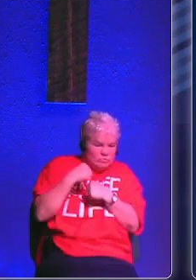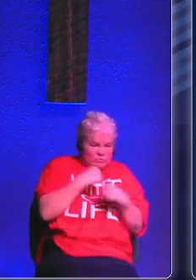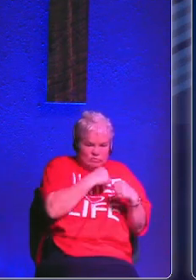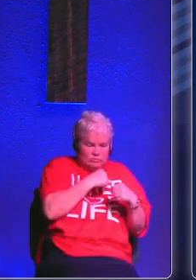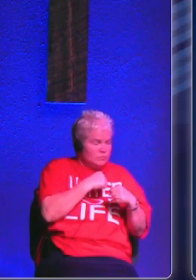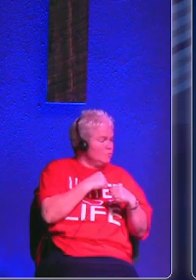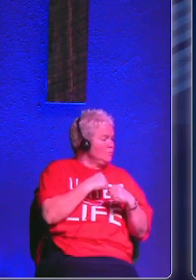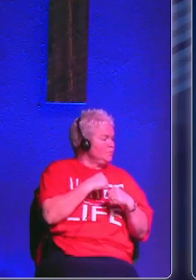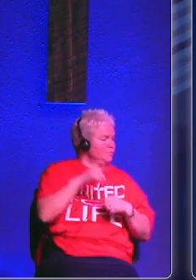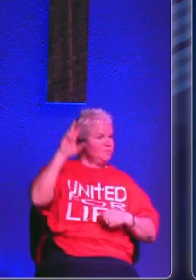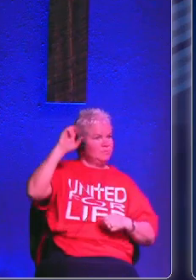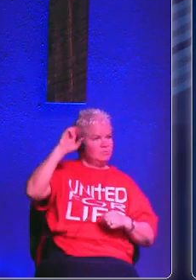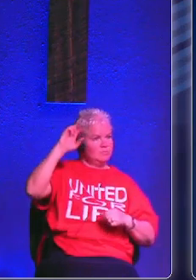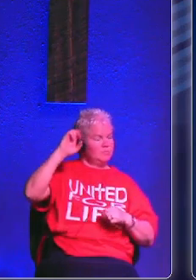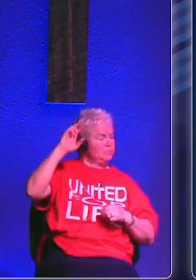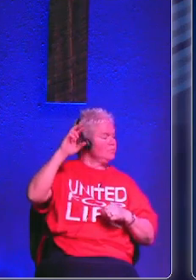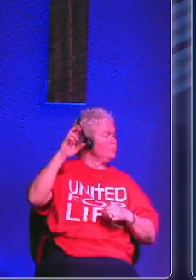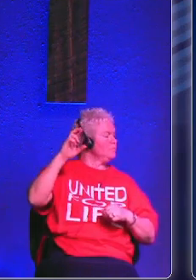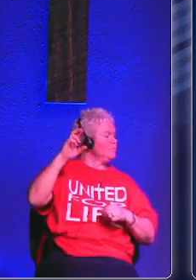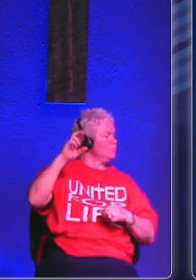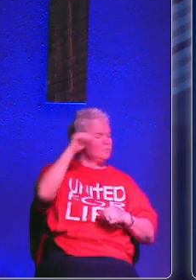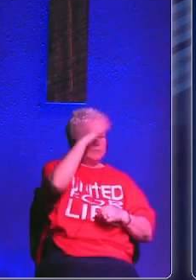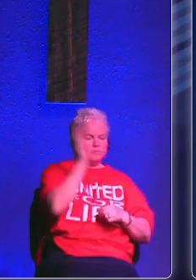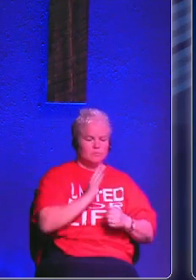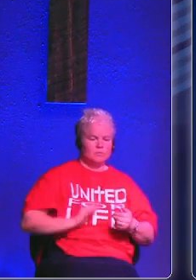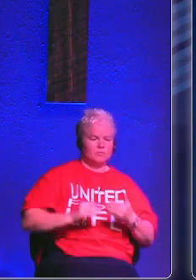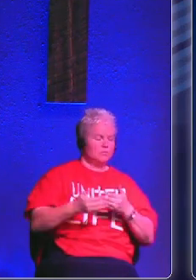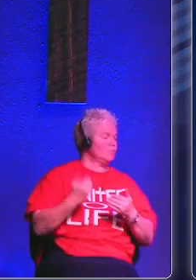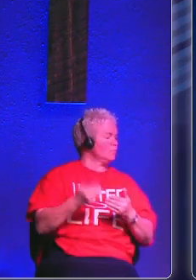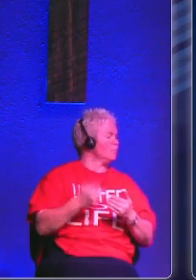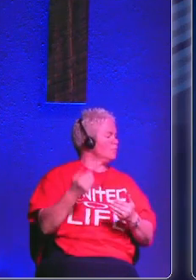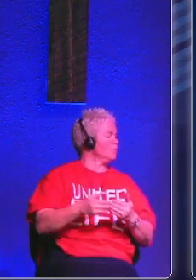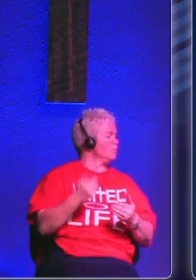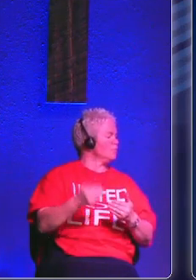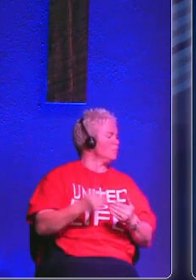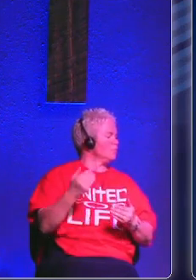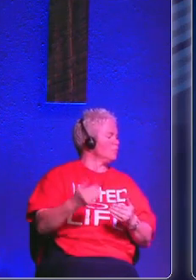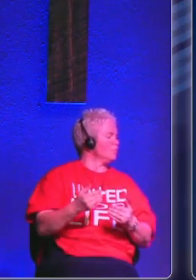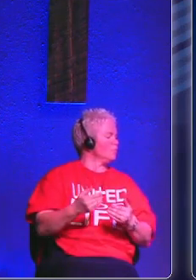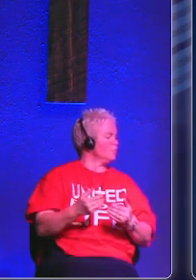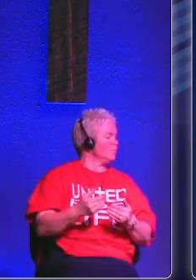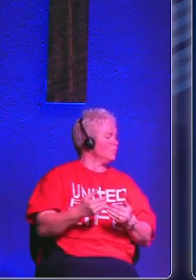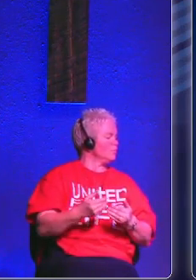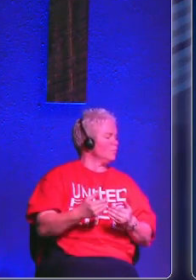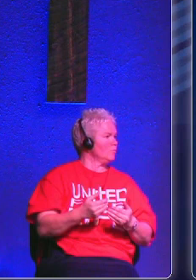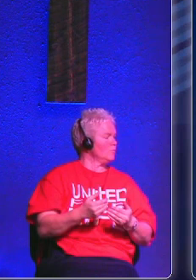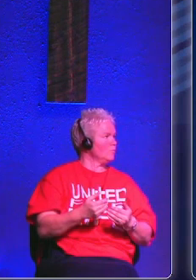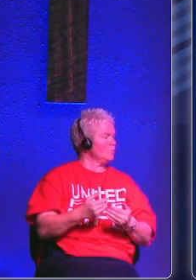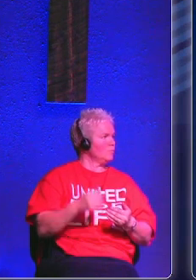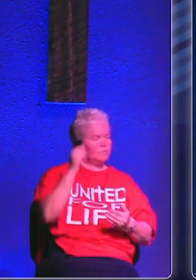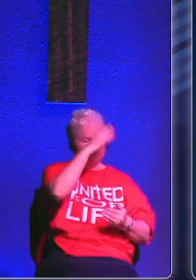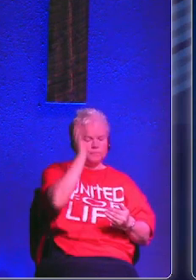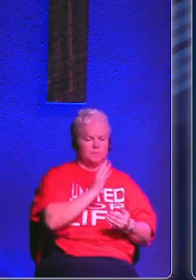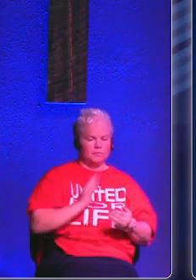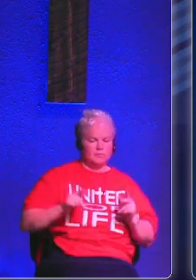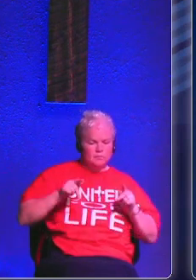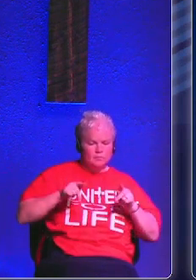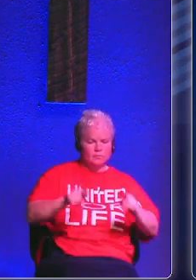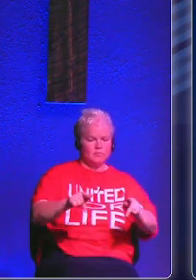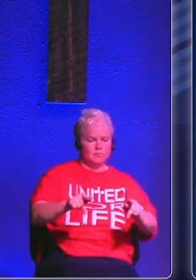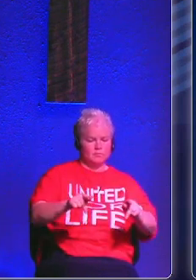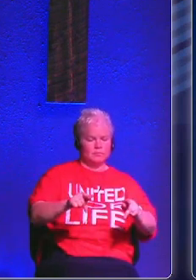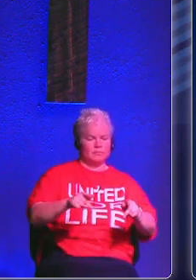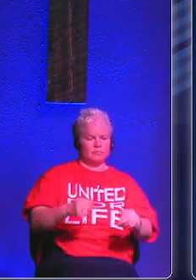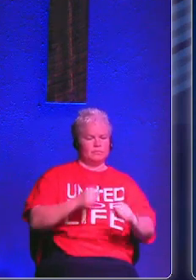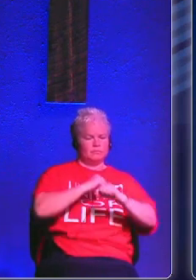you, and you got to understand that's never easy, and it's going to require something out of you that's never the path of